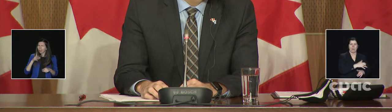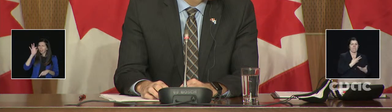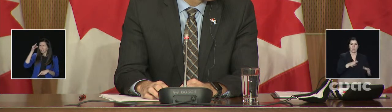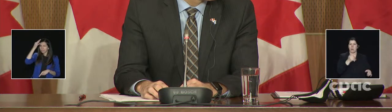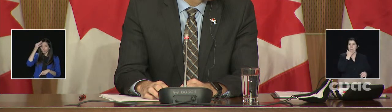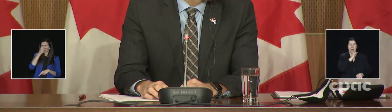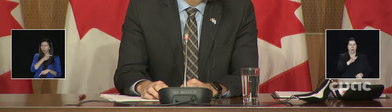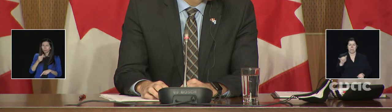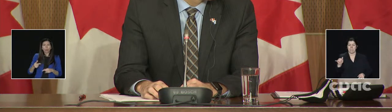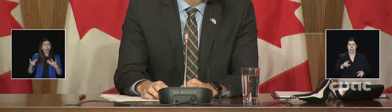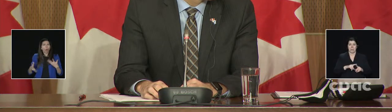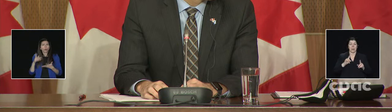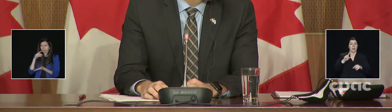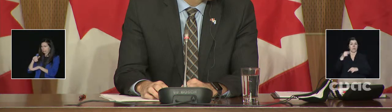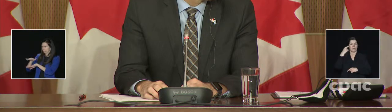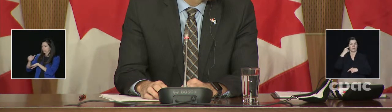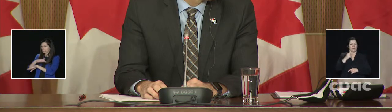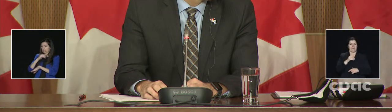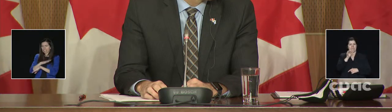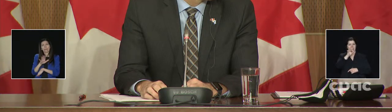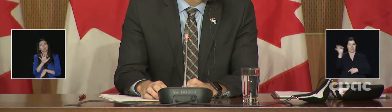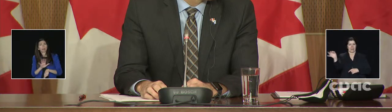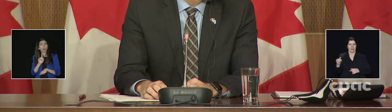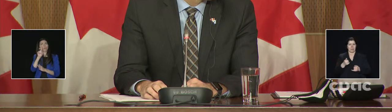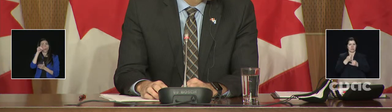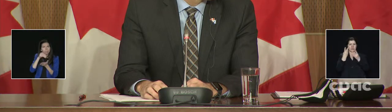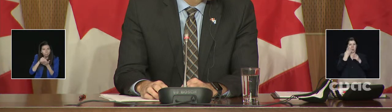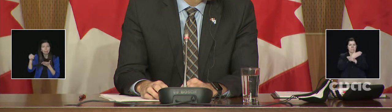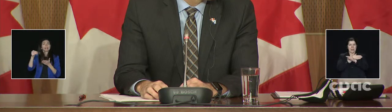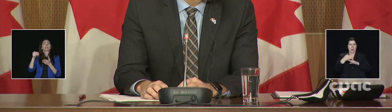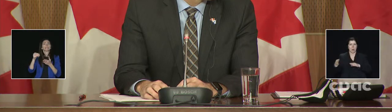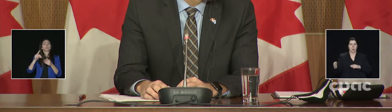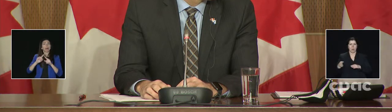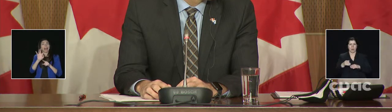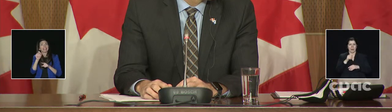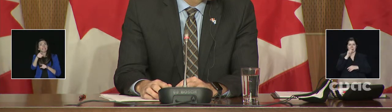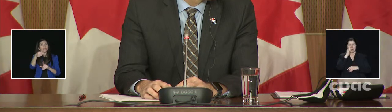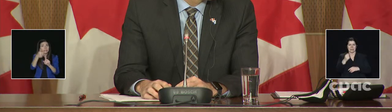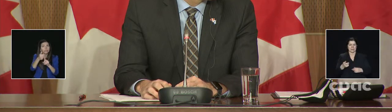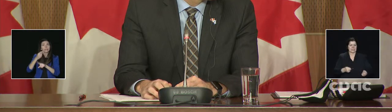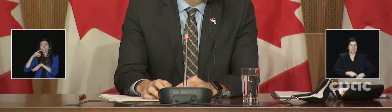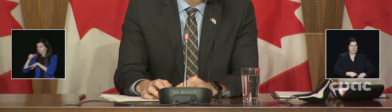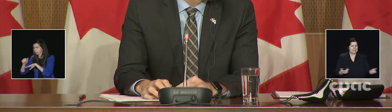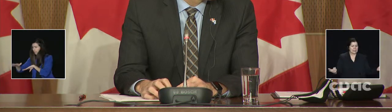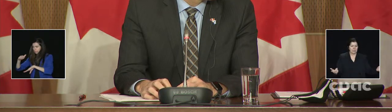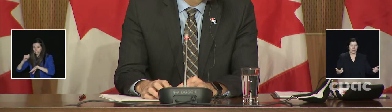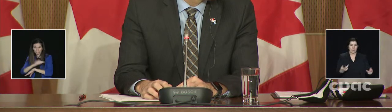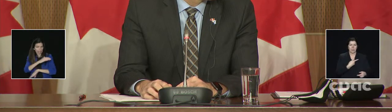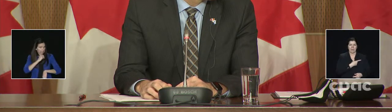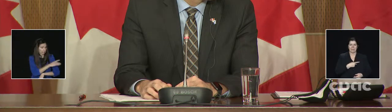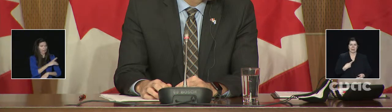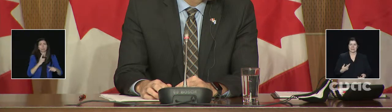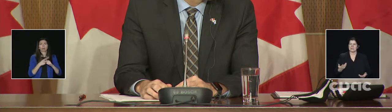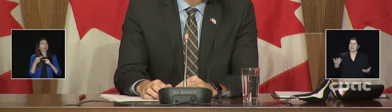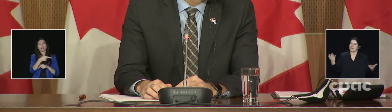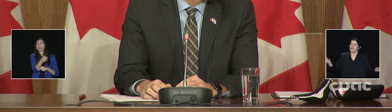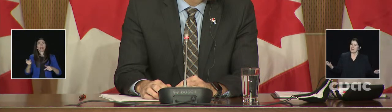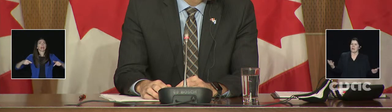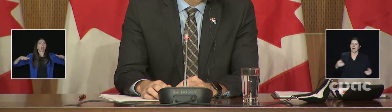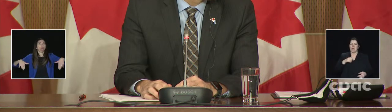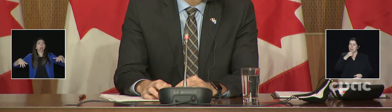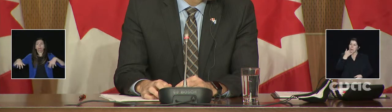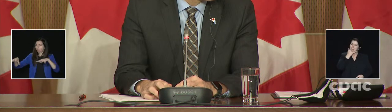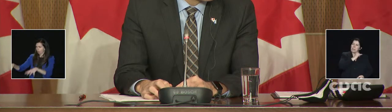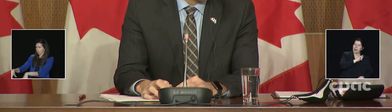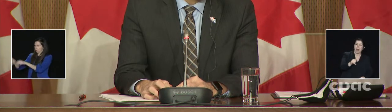unused. How can you not blame the provinces and territories for not using something that you have handed to them as a federal government to use